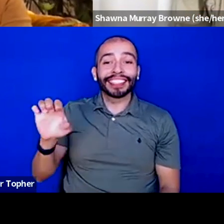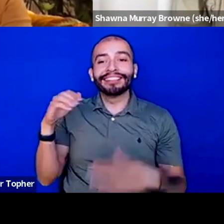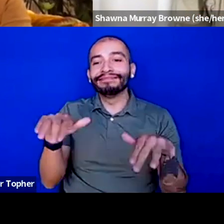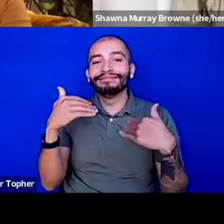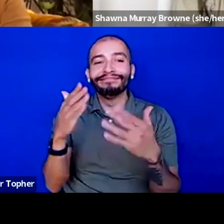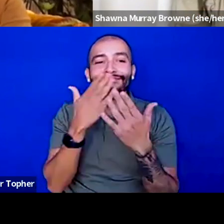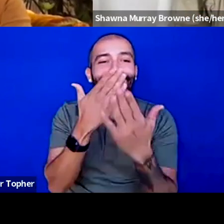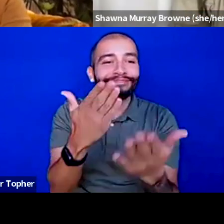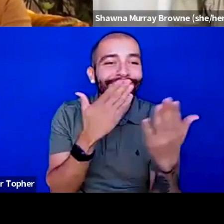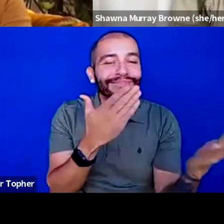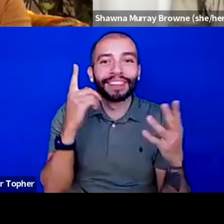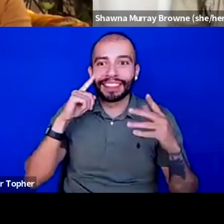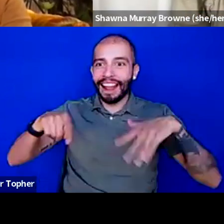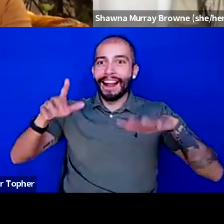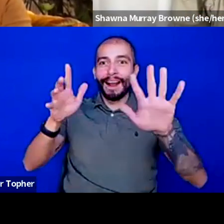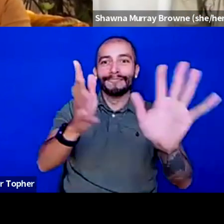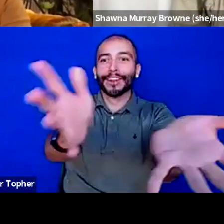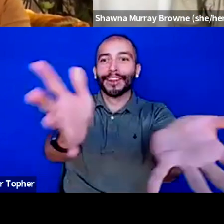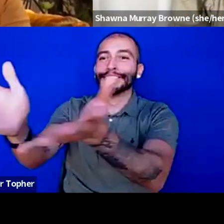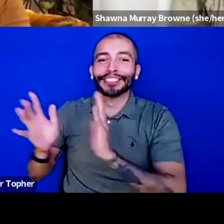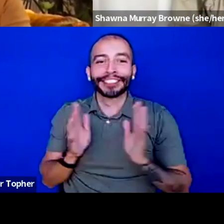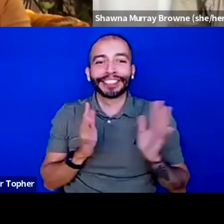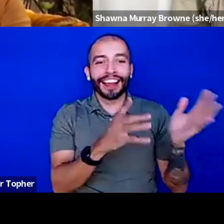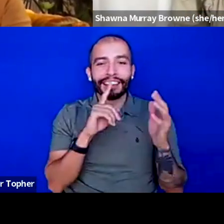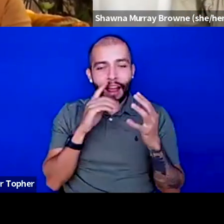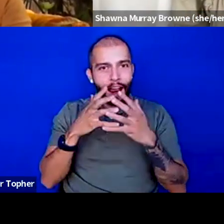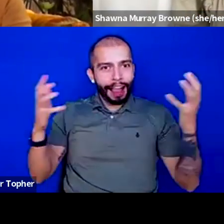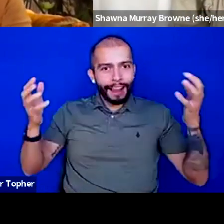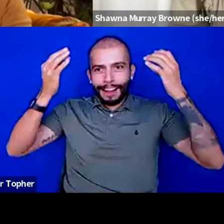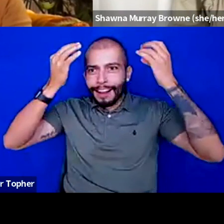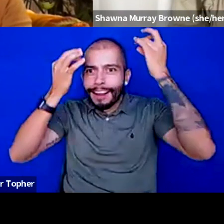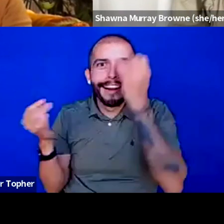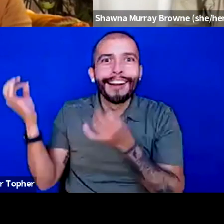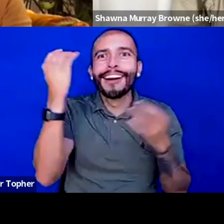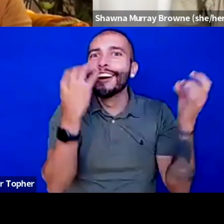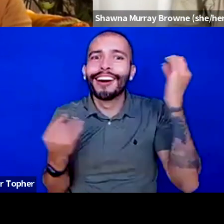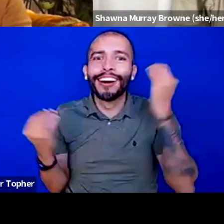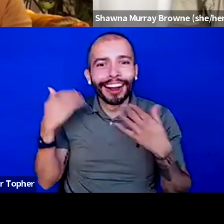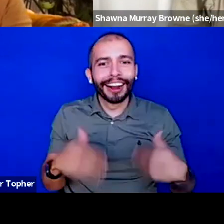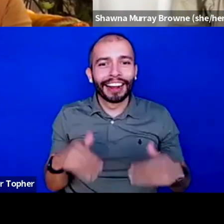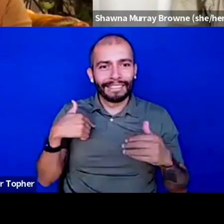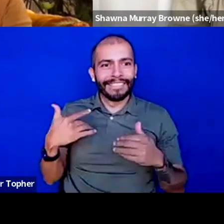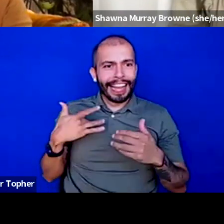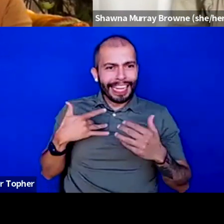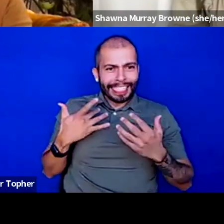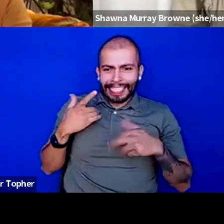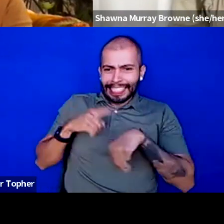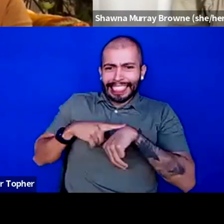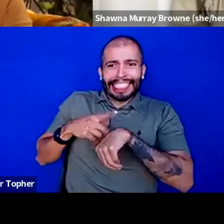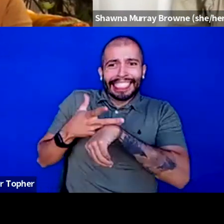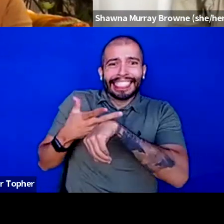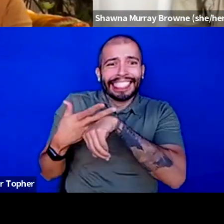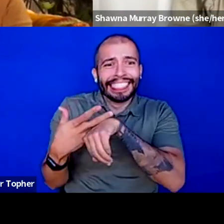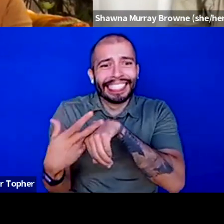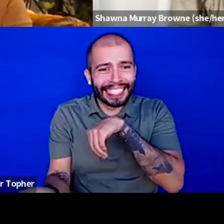am feeling that we were pushed up against time here, but looking forward to keeping the conversation going and, like I said,